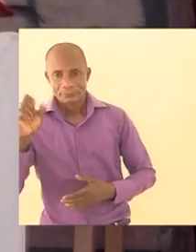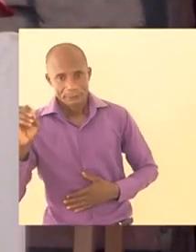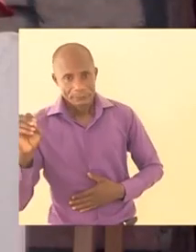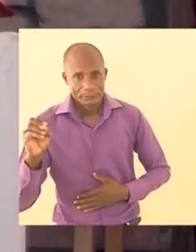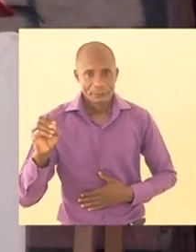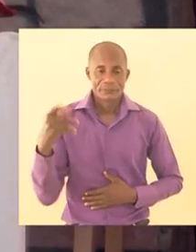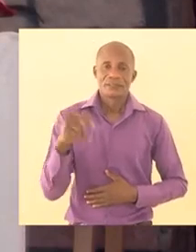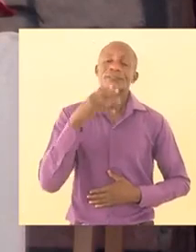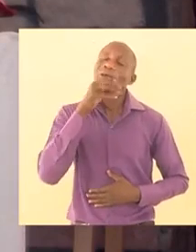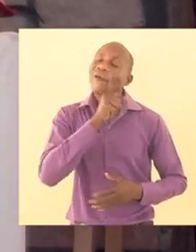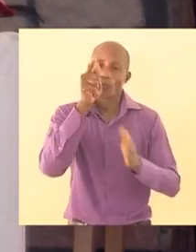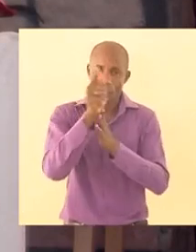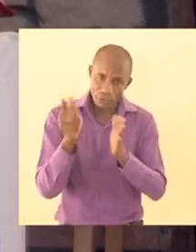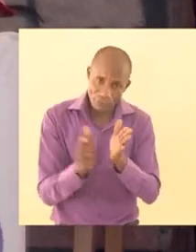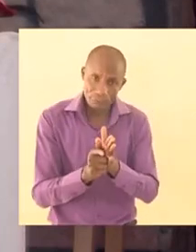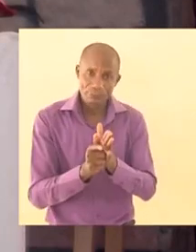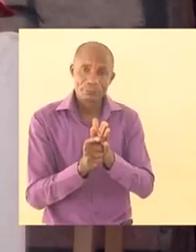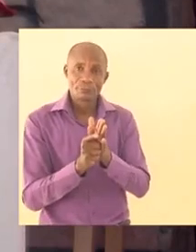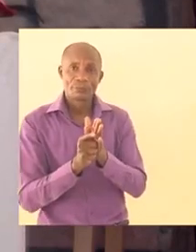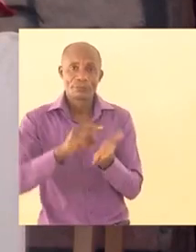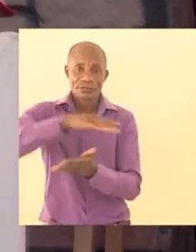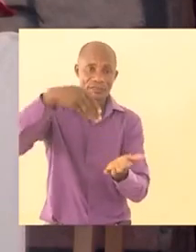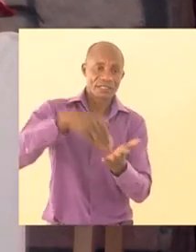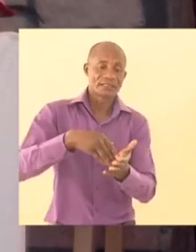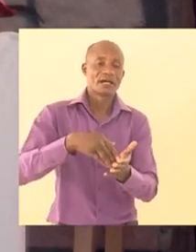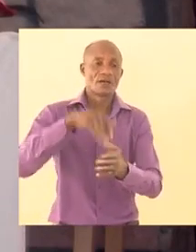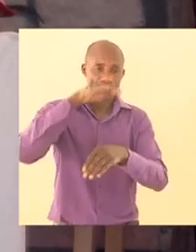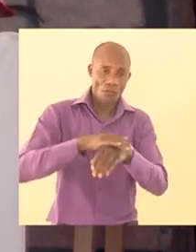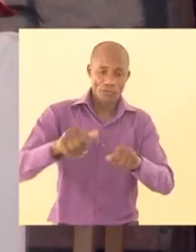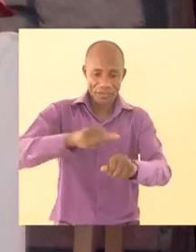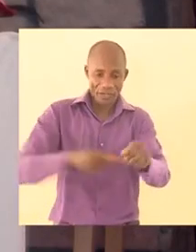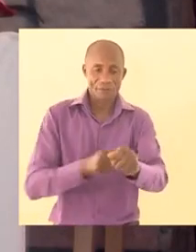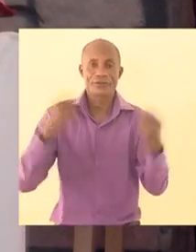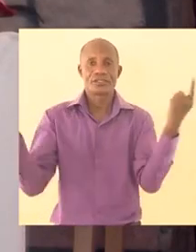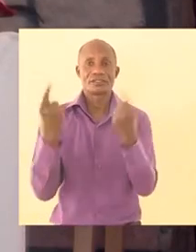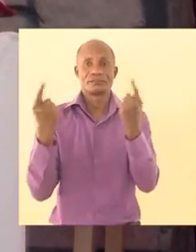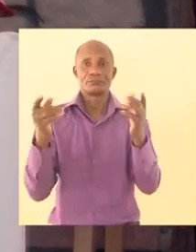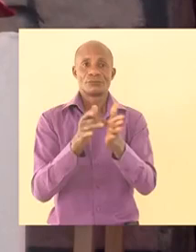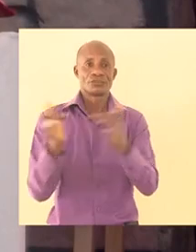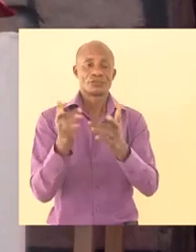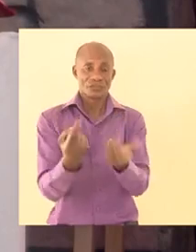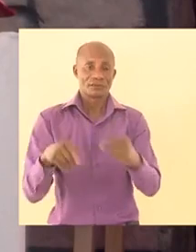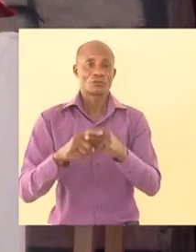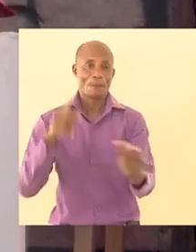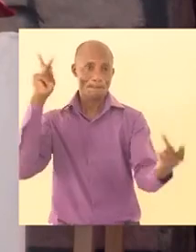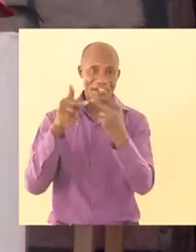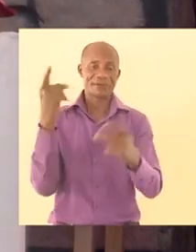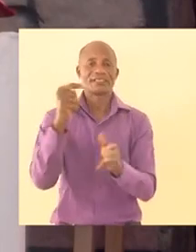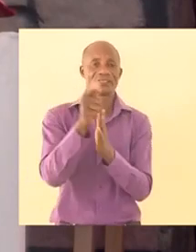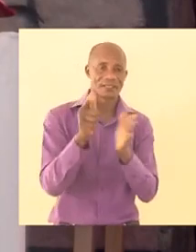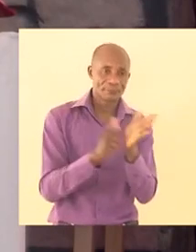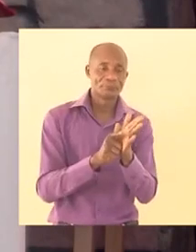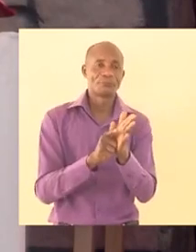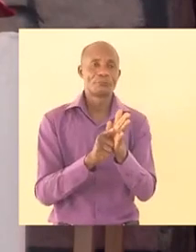So, the old law, whereas the old law centered on avoiding sin, you see, Jesus came to perfect the law. So the old